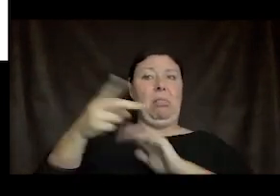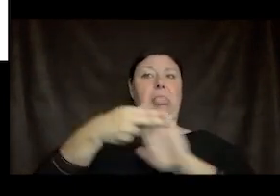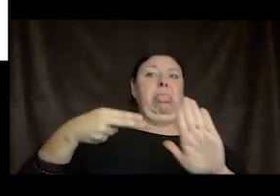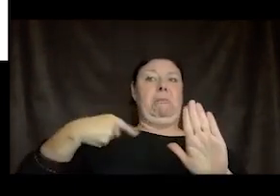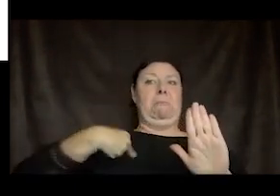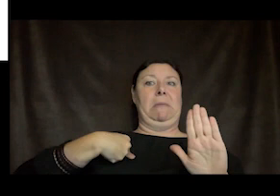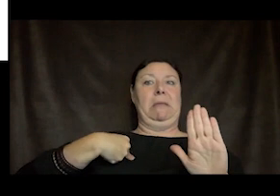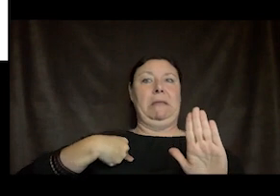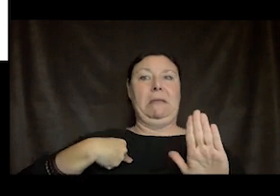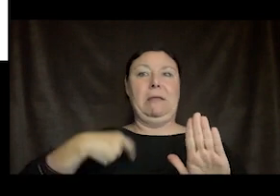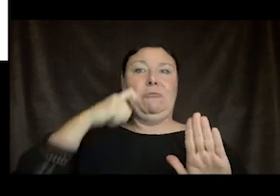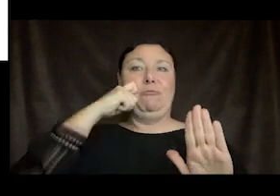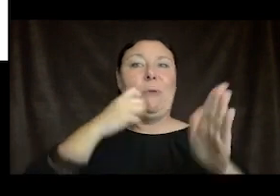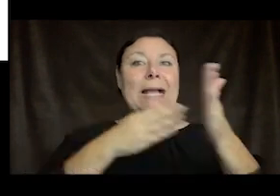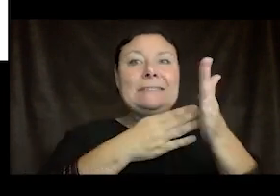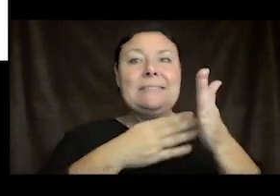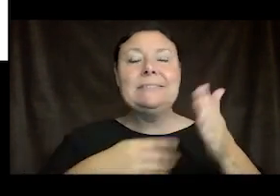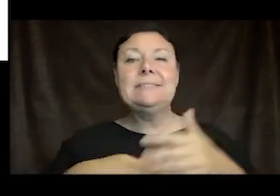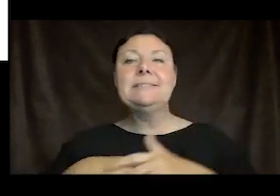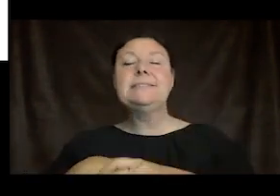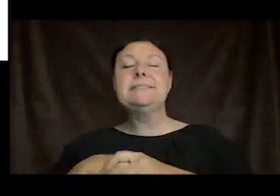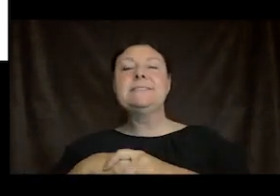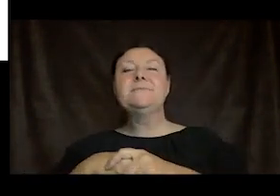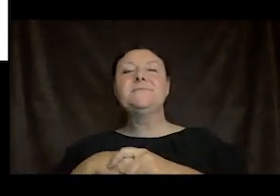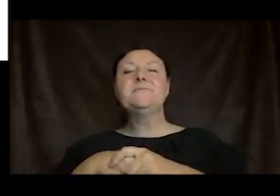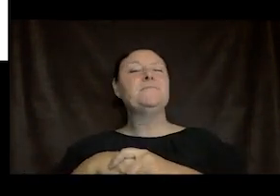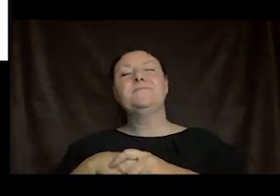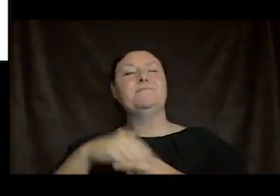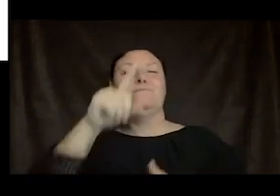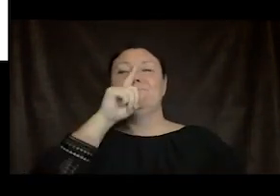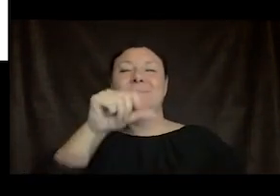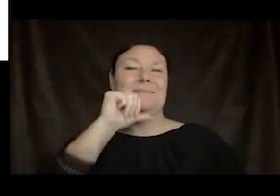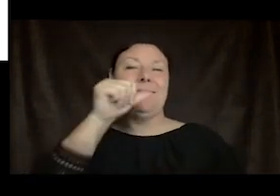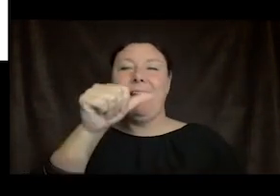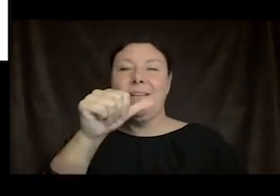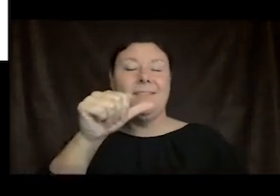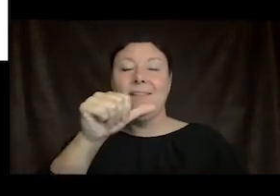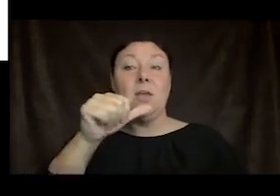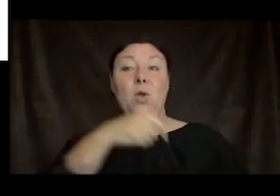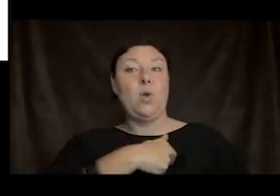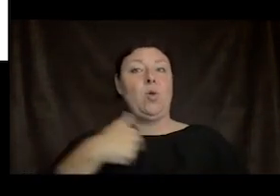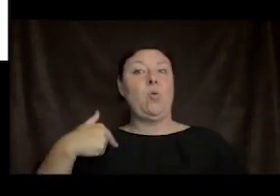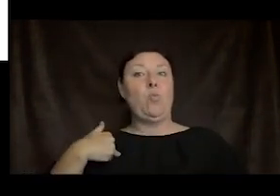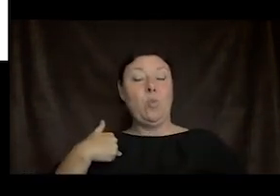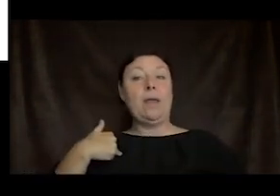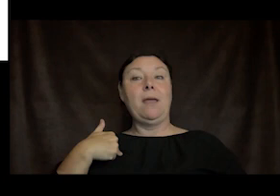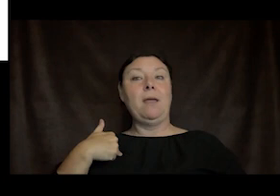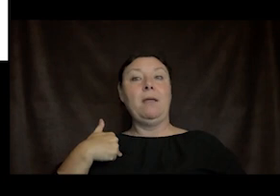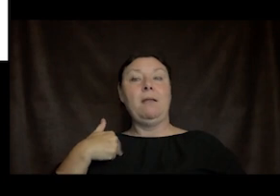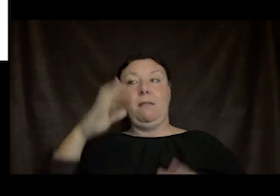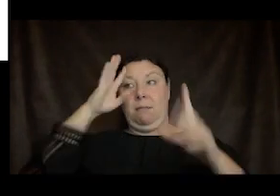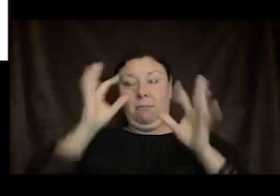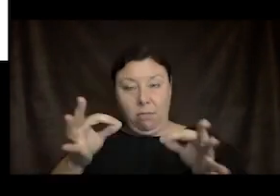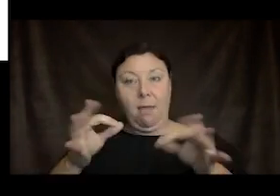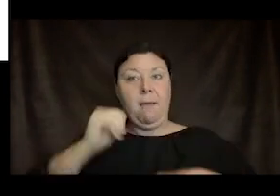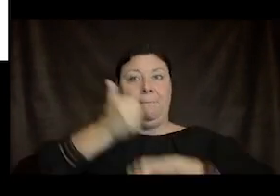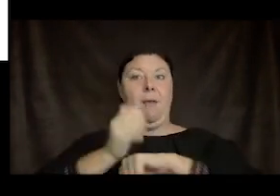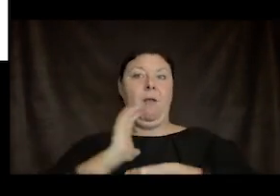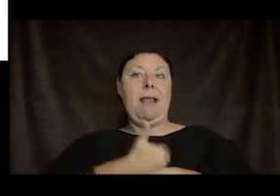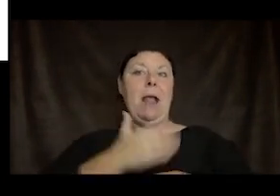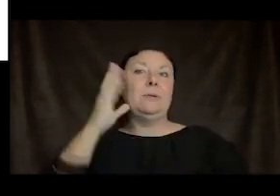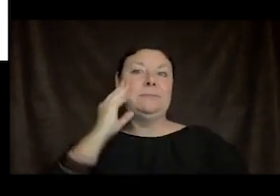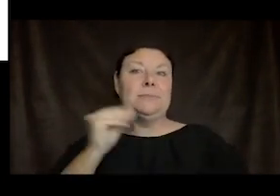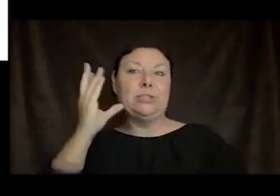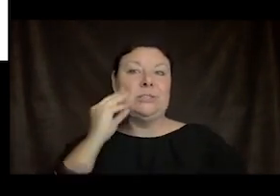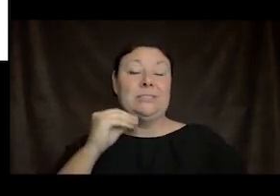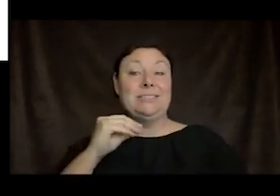In many instances, we are just speaking a really different racial language based on our experiences. And then that's what